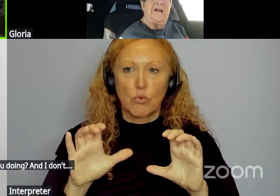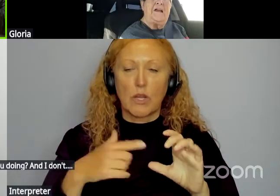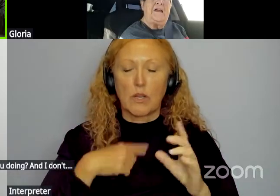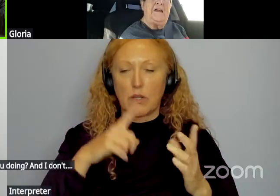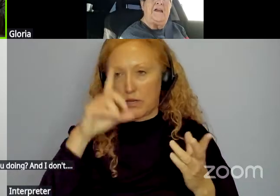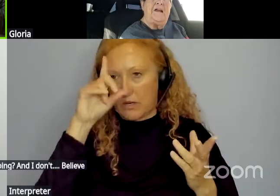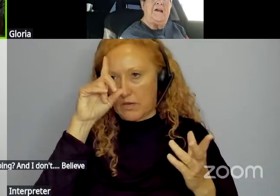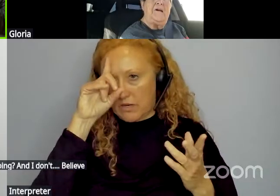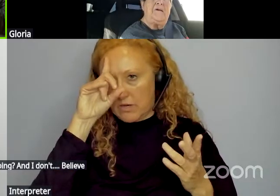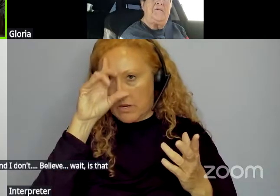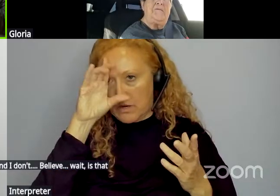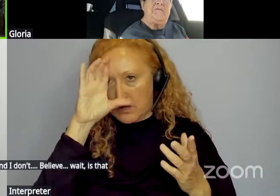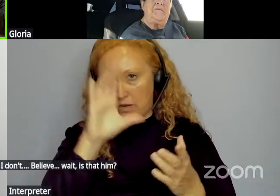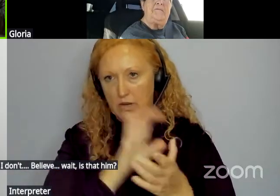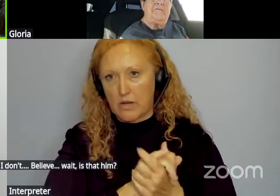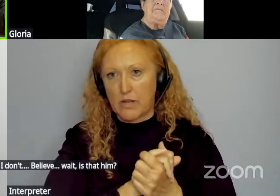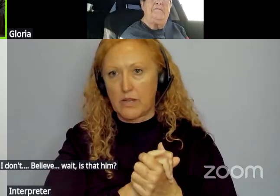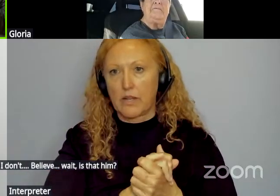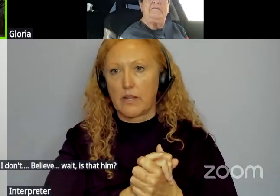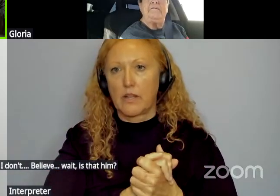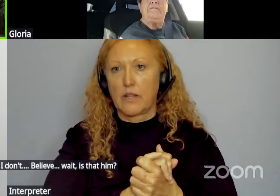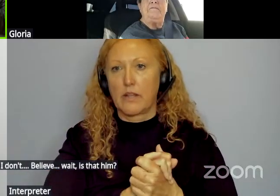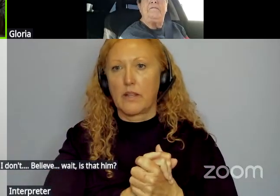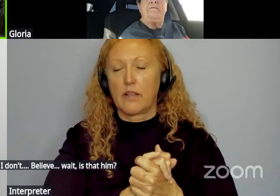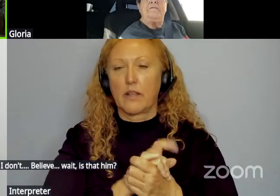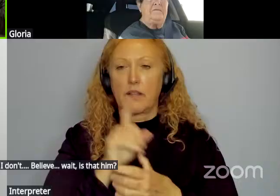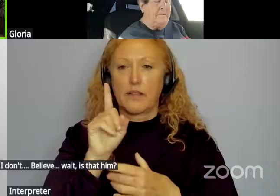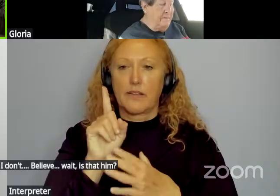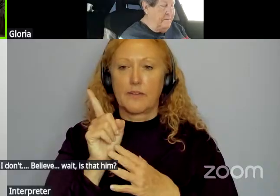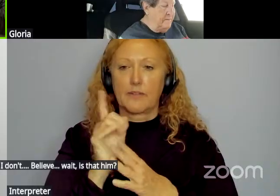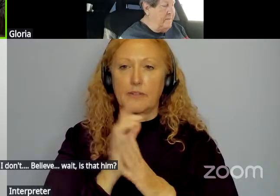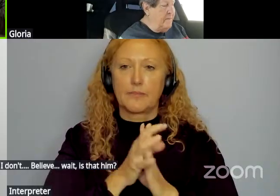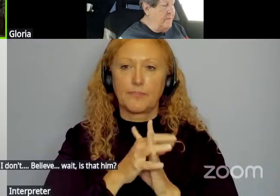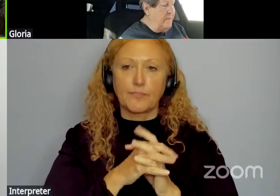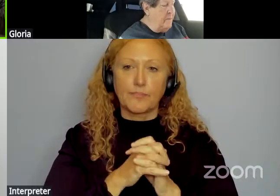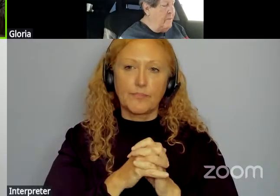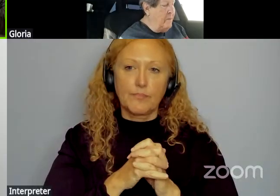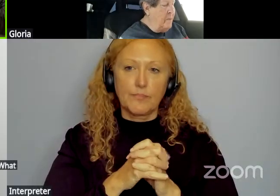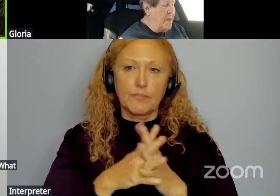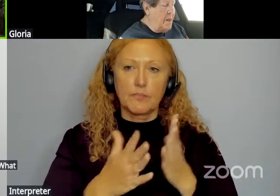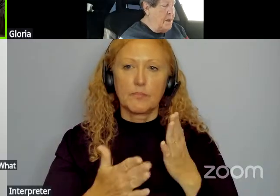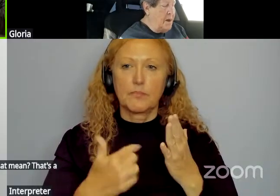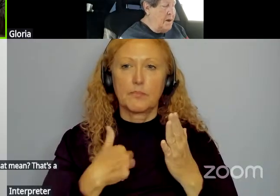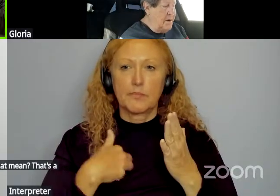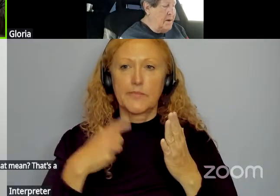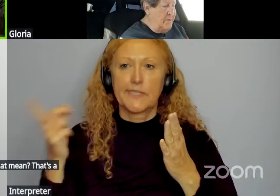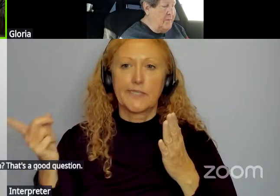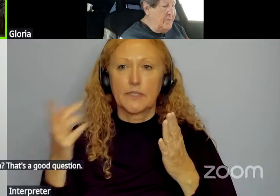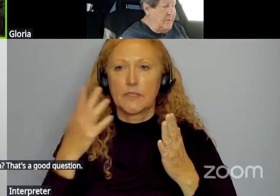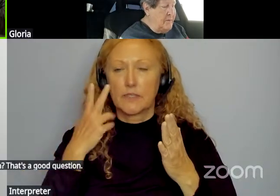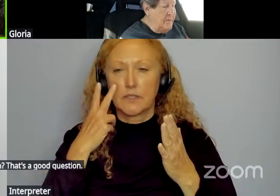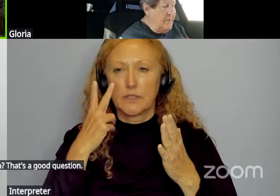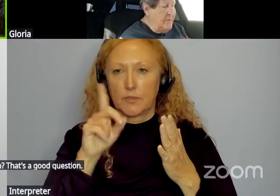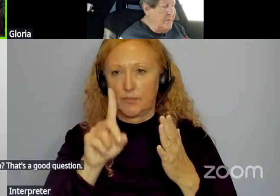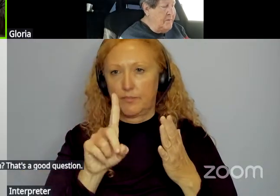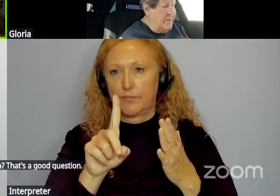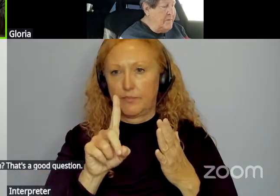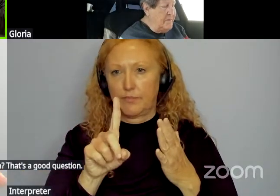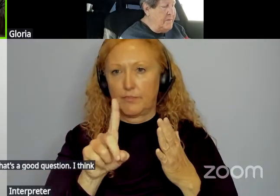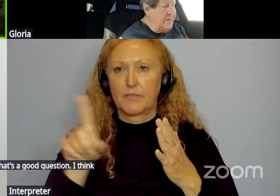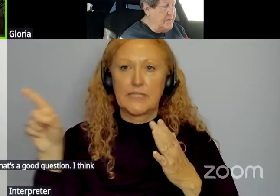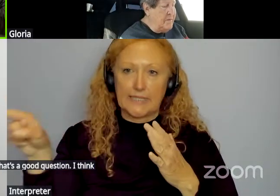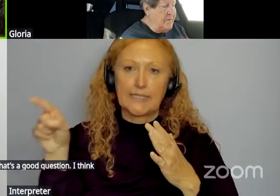believe, wait, is that him? Uh, or is that me? That's a good question. I think that's